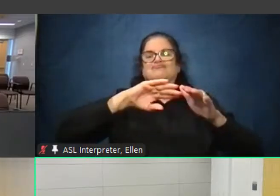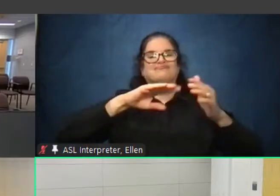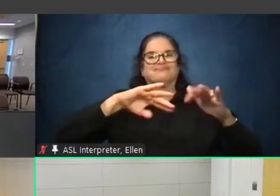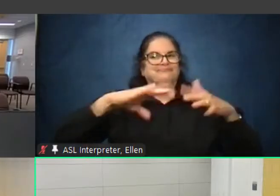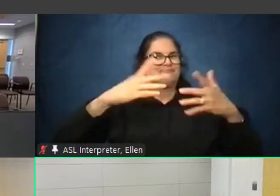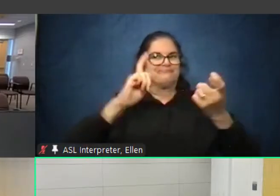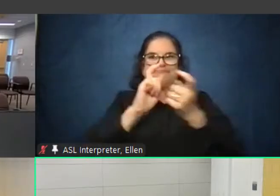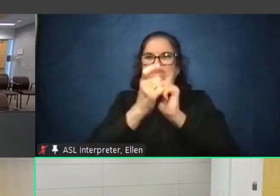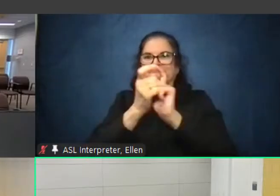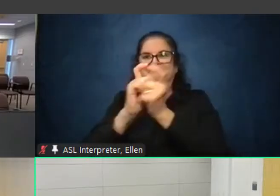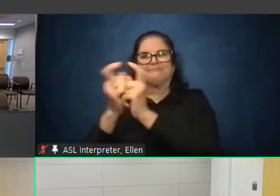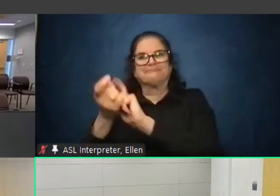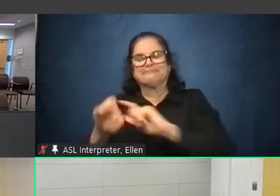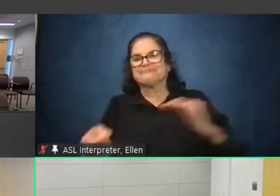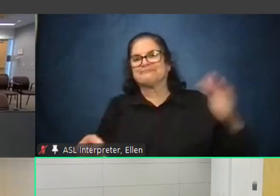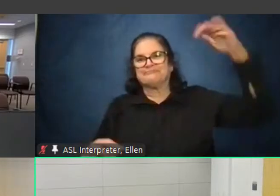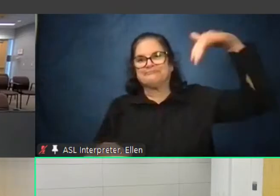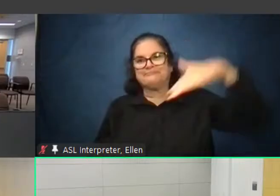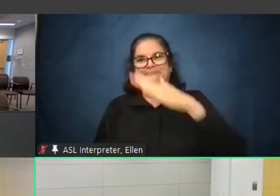record,